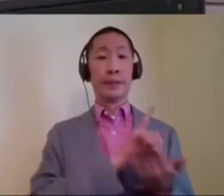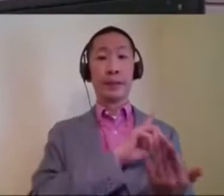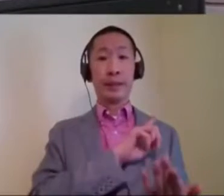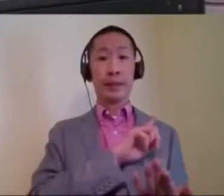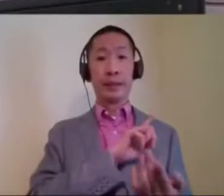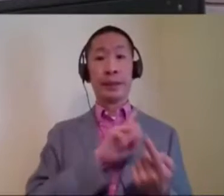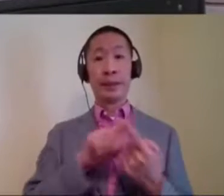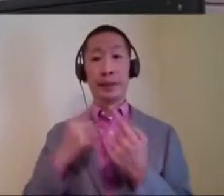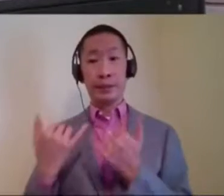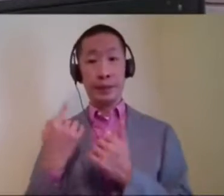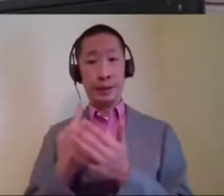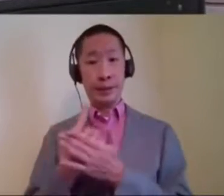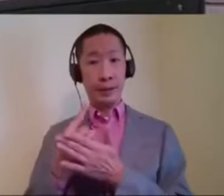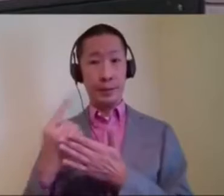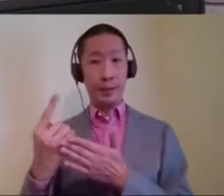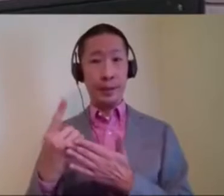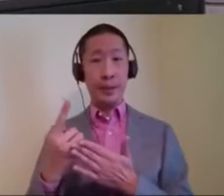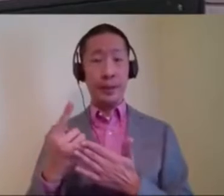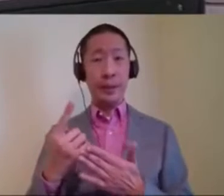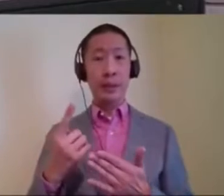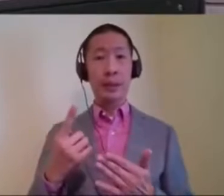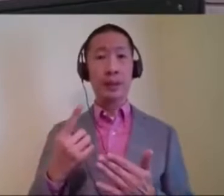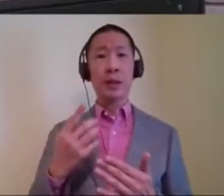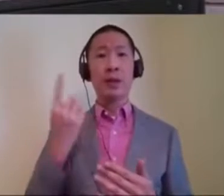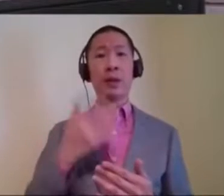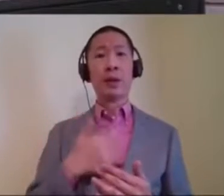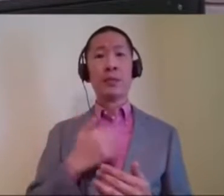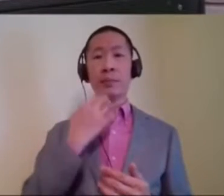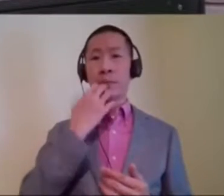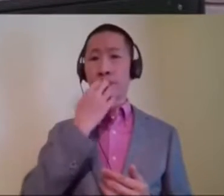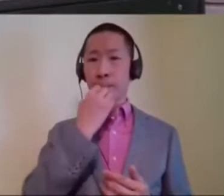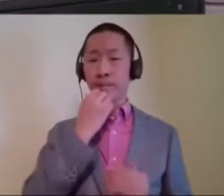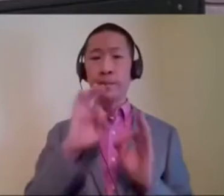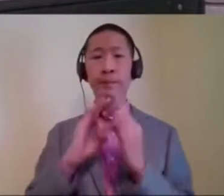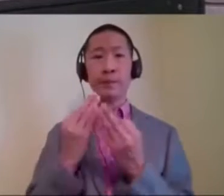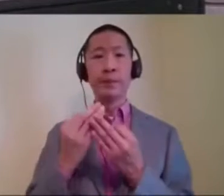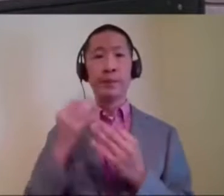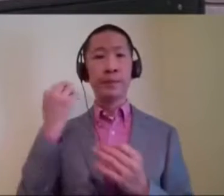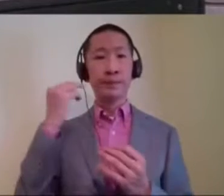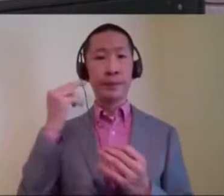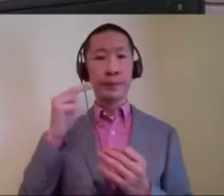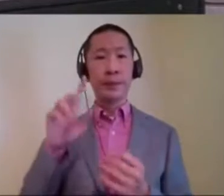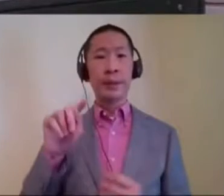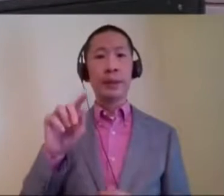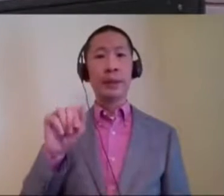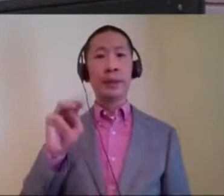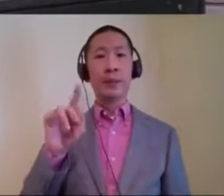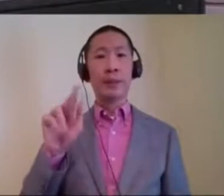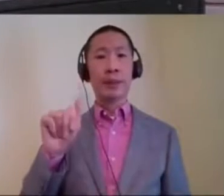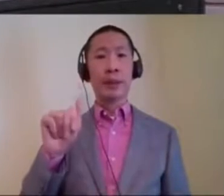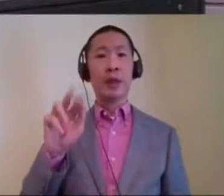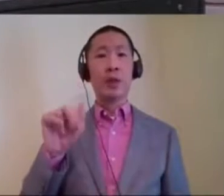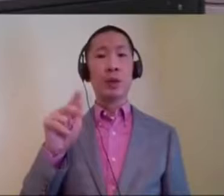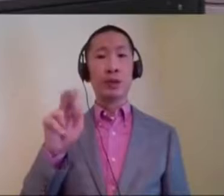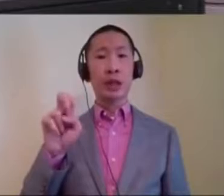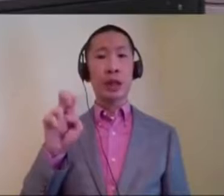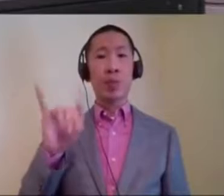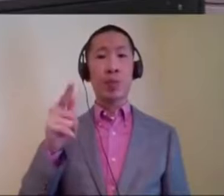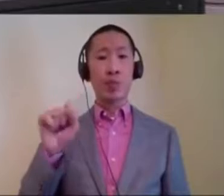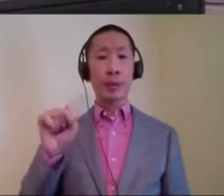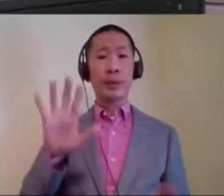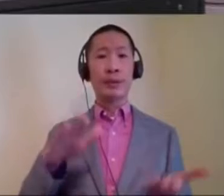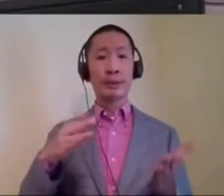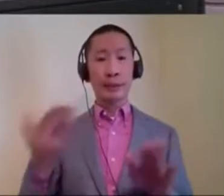week, I lost a very close family member, my niece, Tamika Rochelle Briggs.